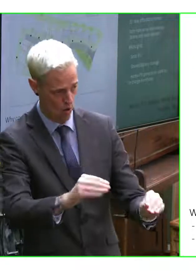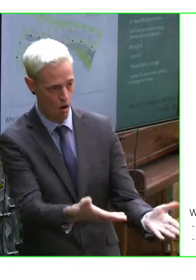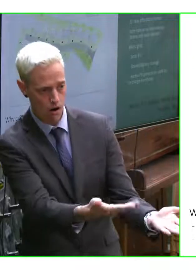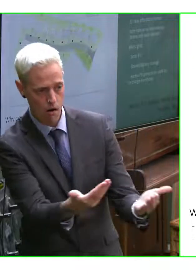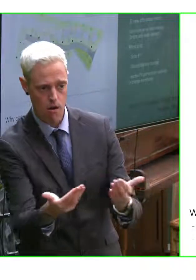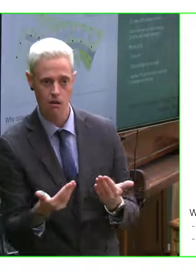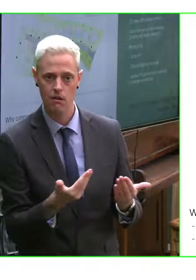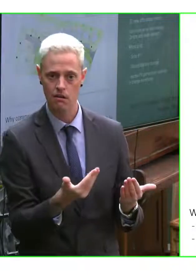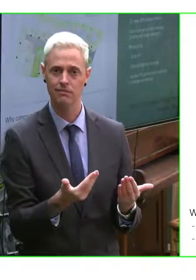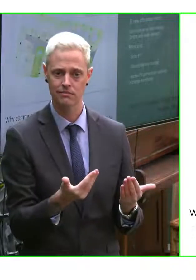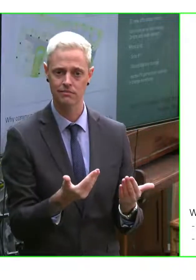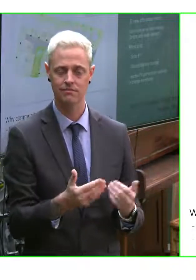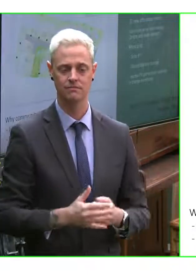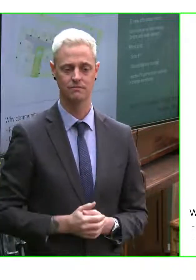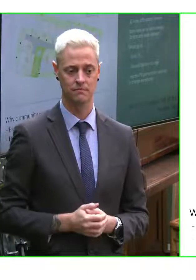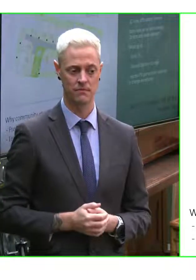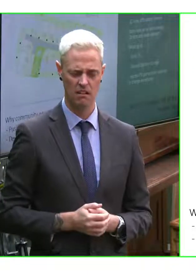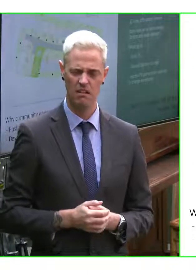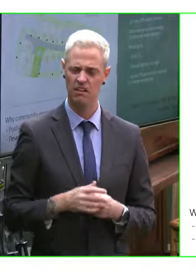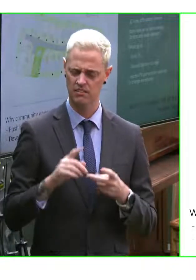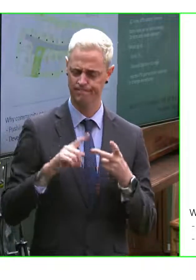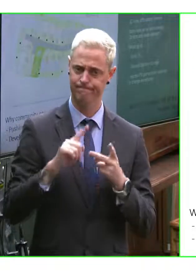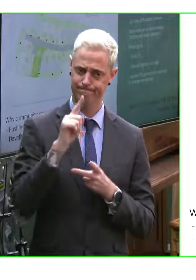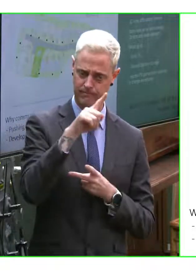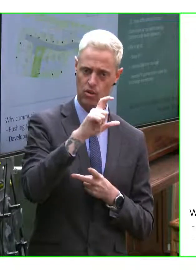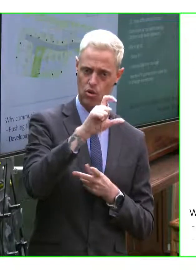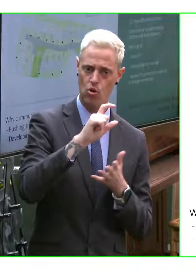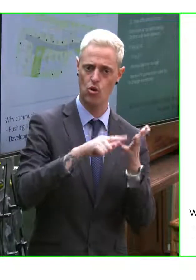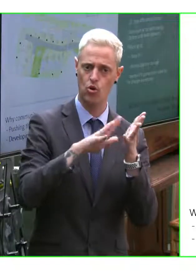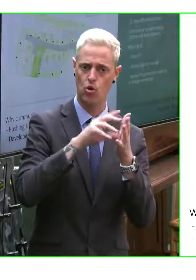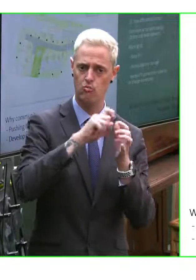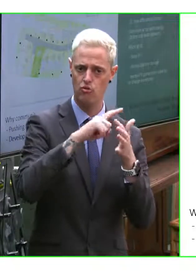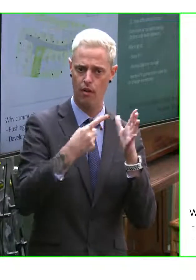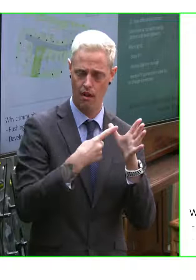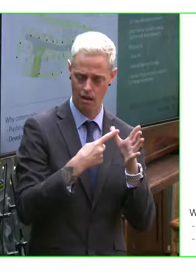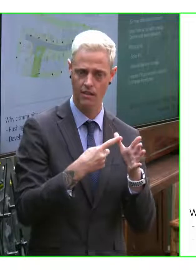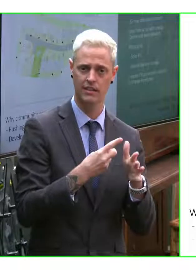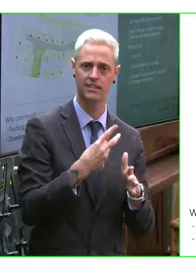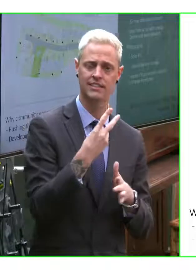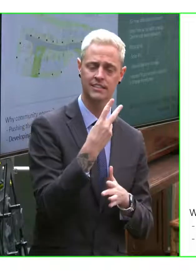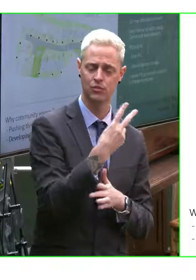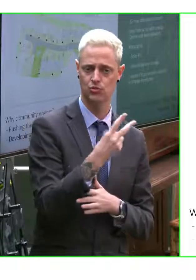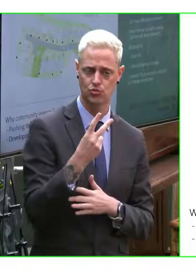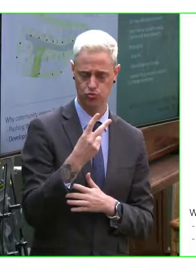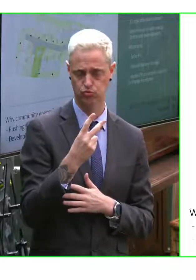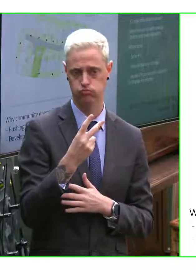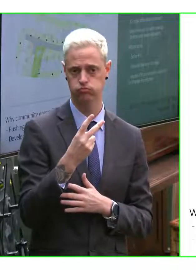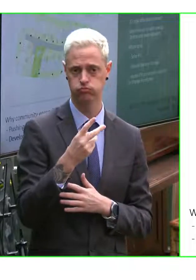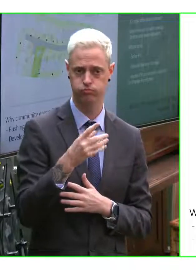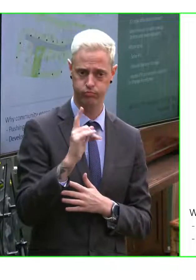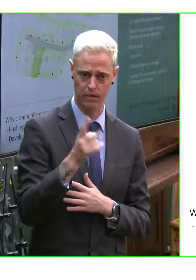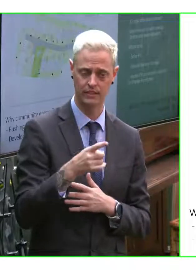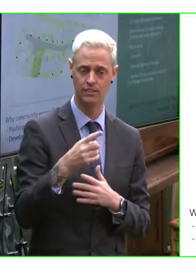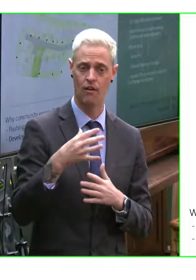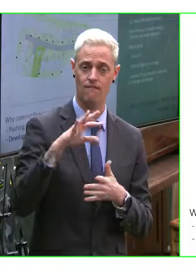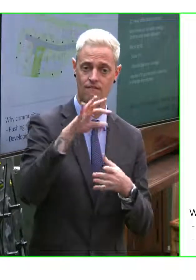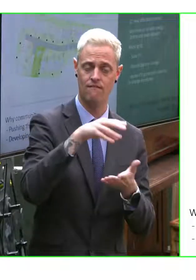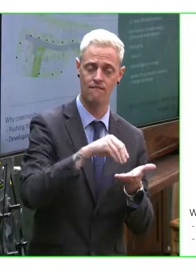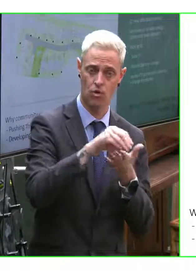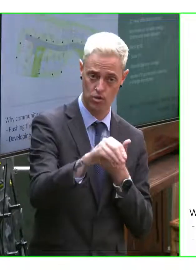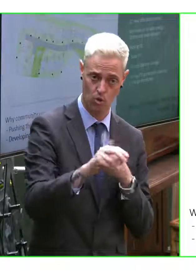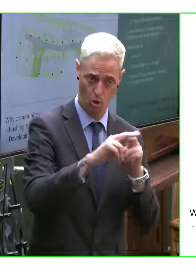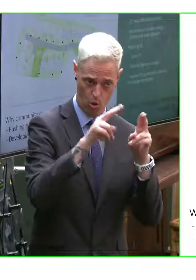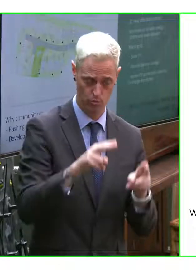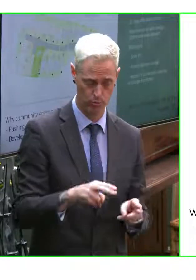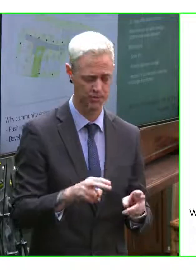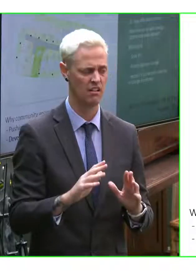Another project we're looking at in Cumbria is 22 affordable new homes. And the community wanted to find a solution for heating